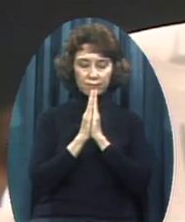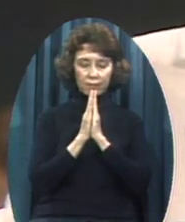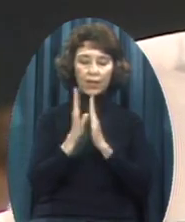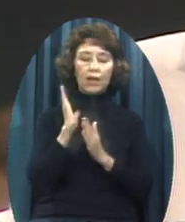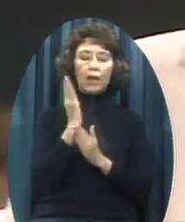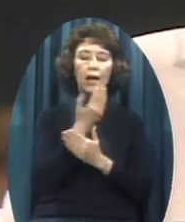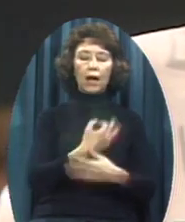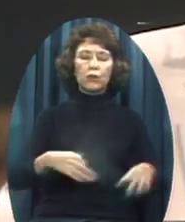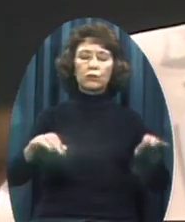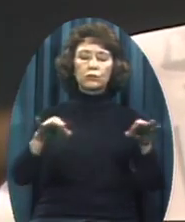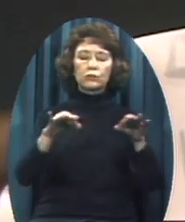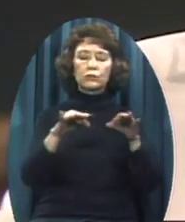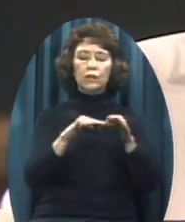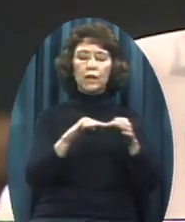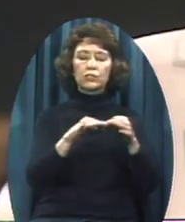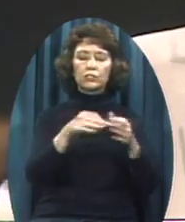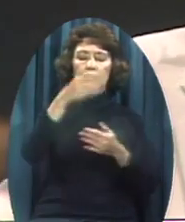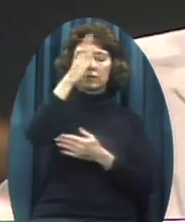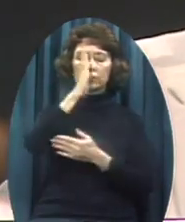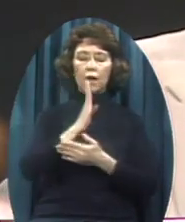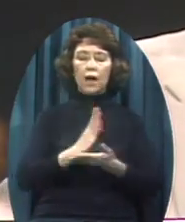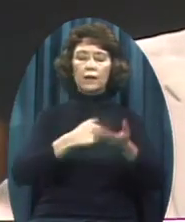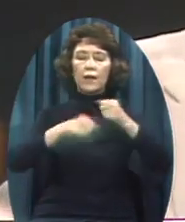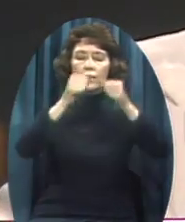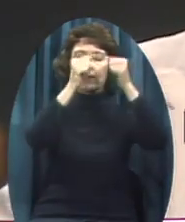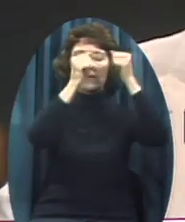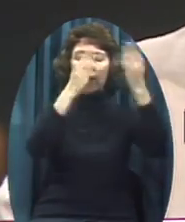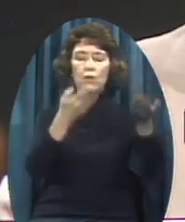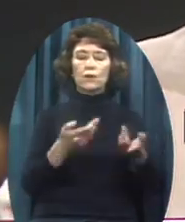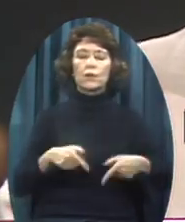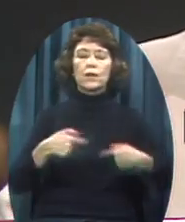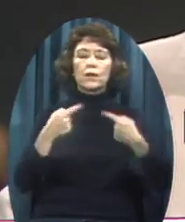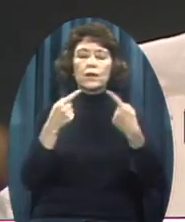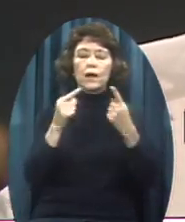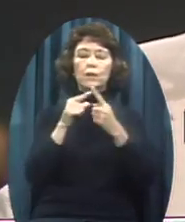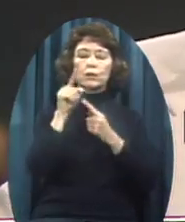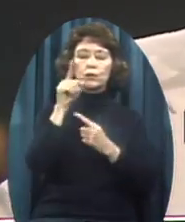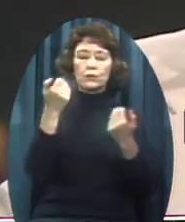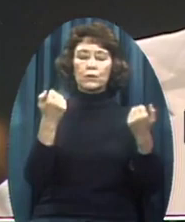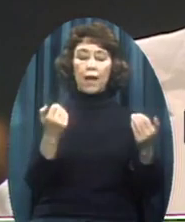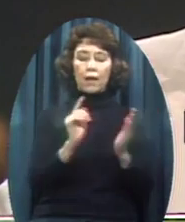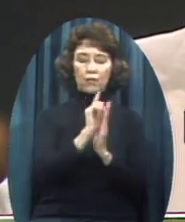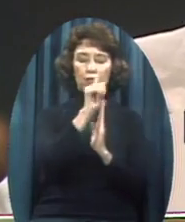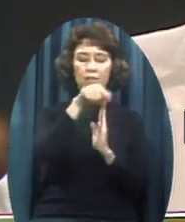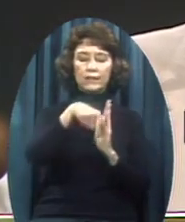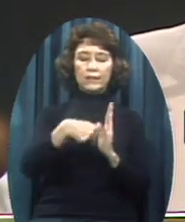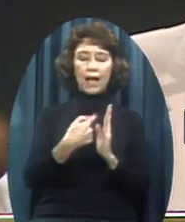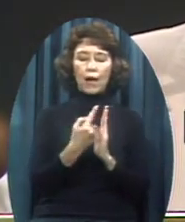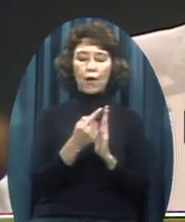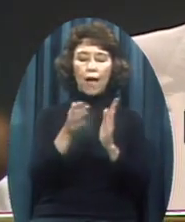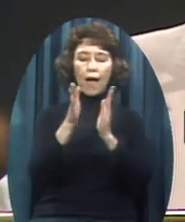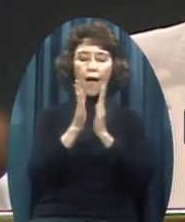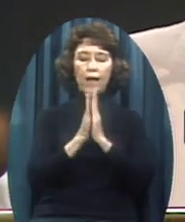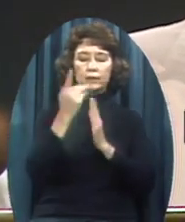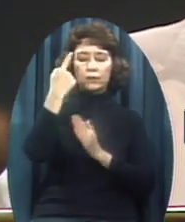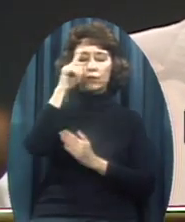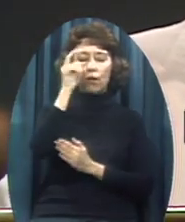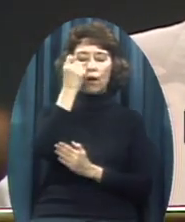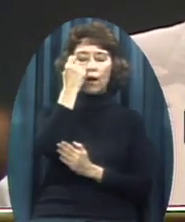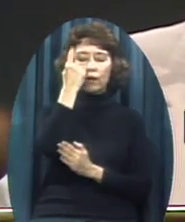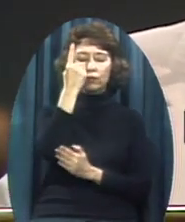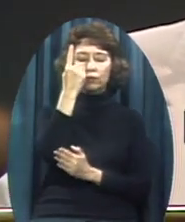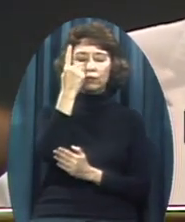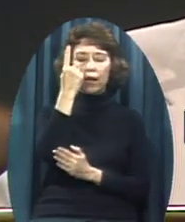Our gracious God and Heavenly Father, we come to Thee now at this hour asking for understanding,